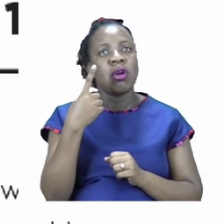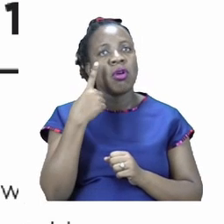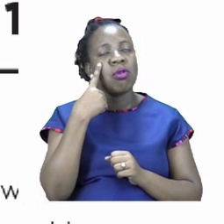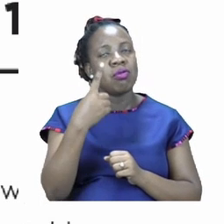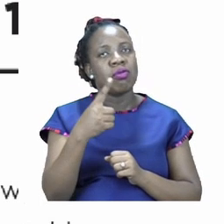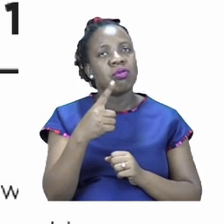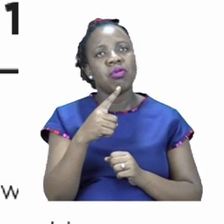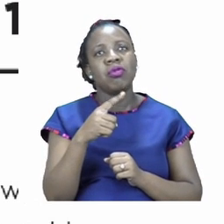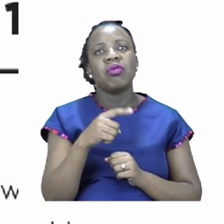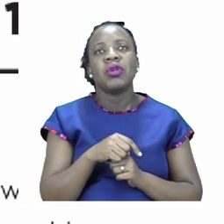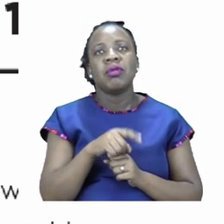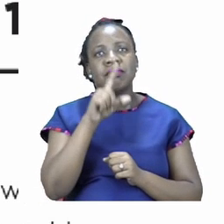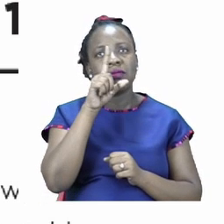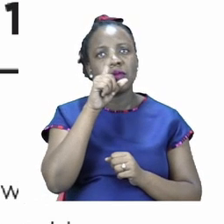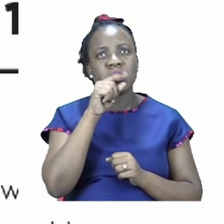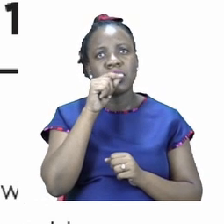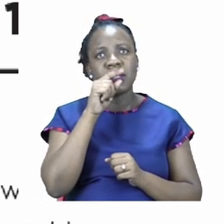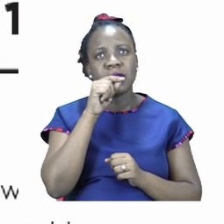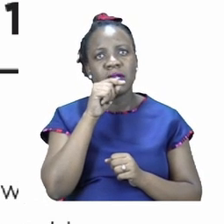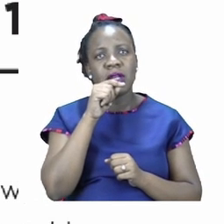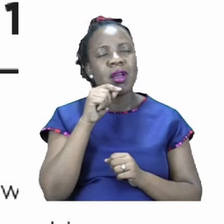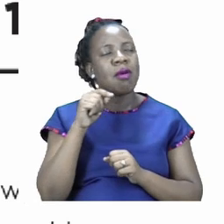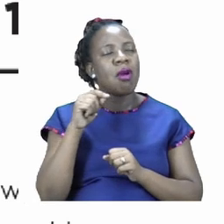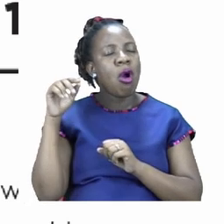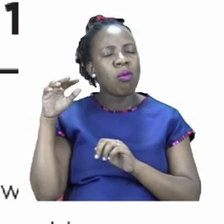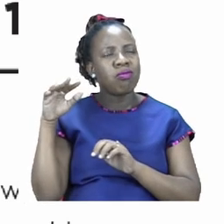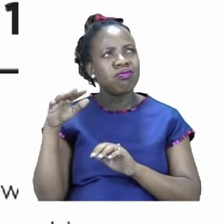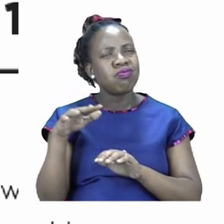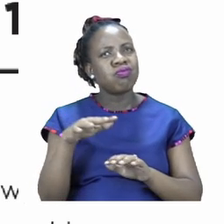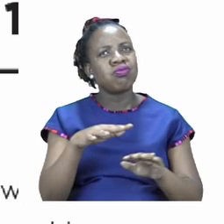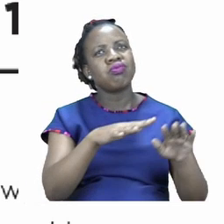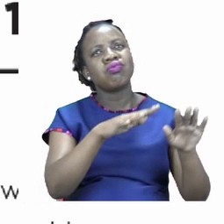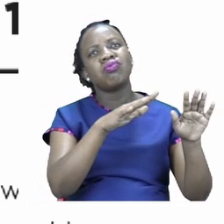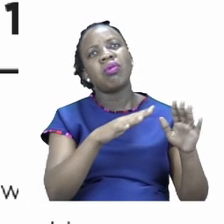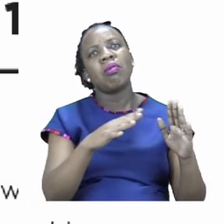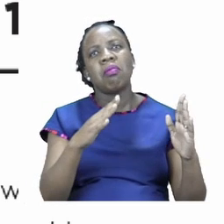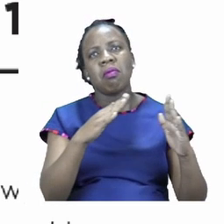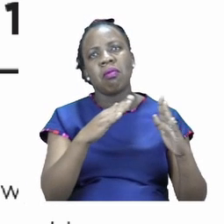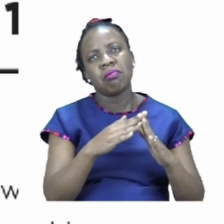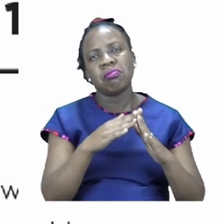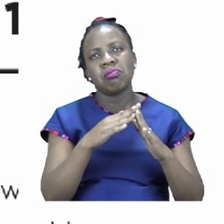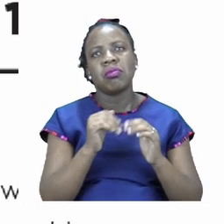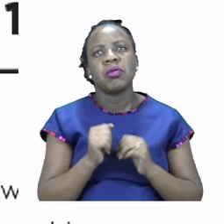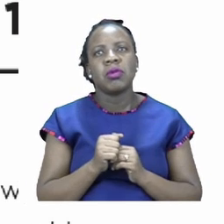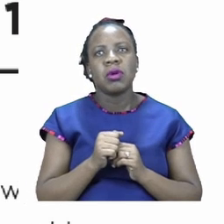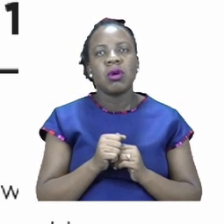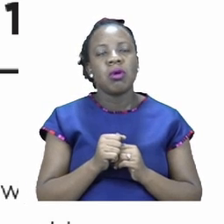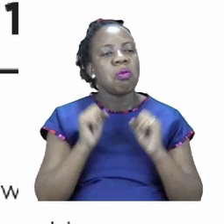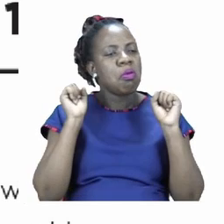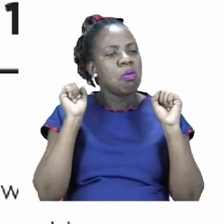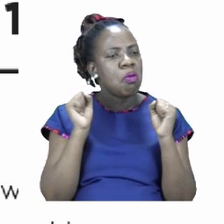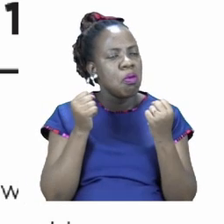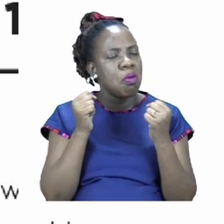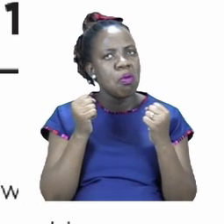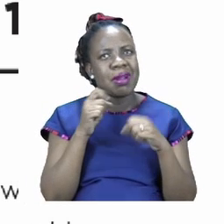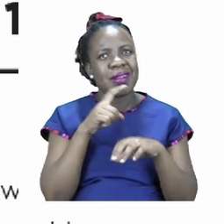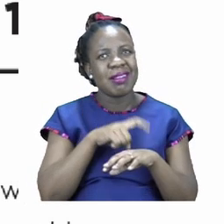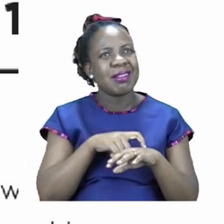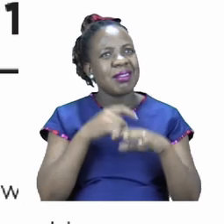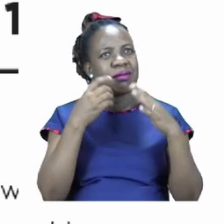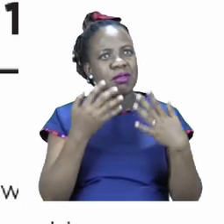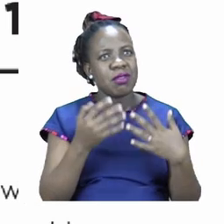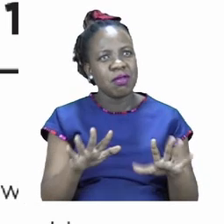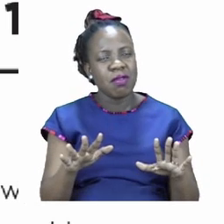Soon it will be hot and then it will rain. Our crops